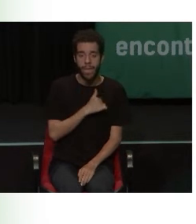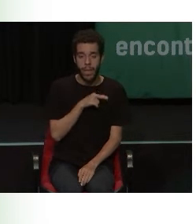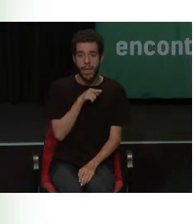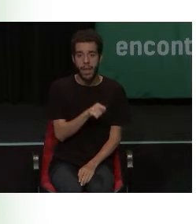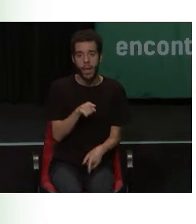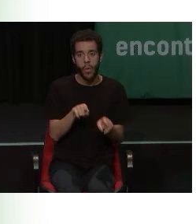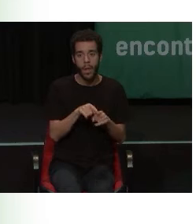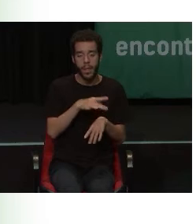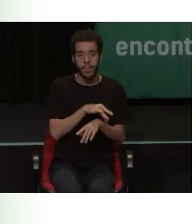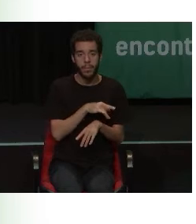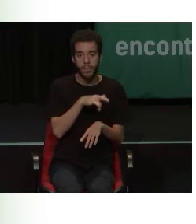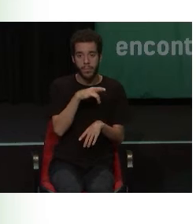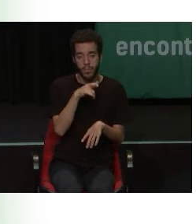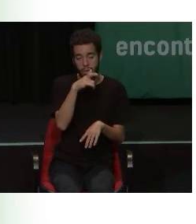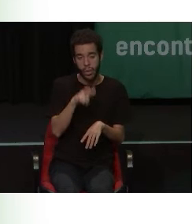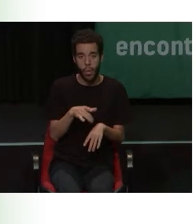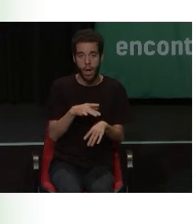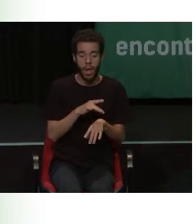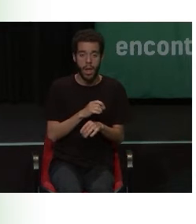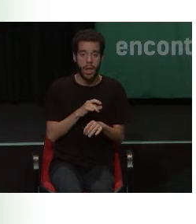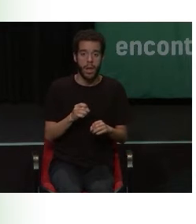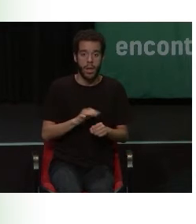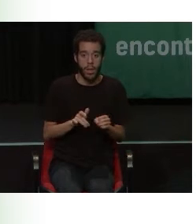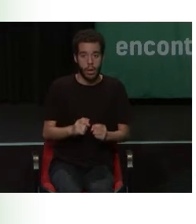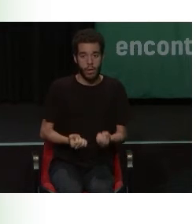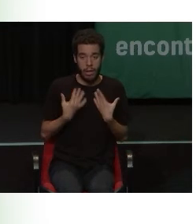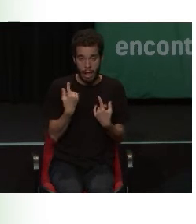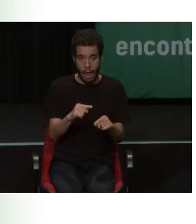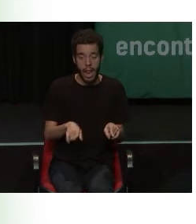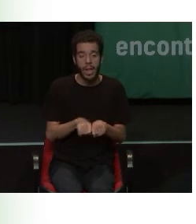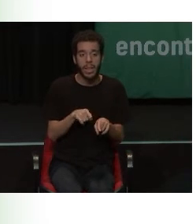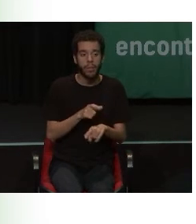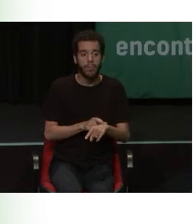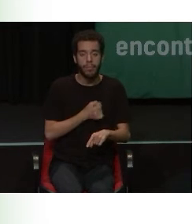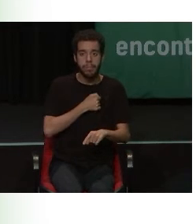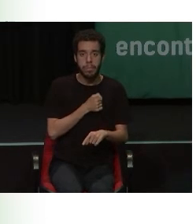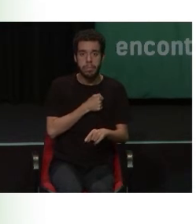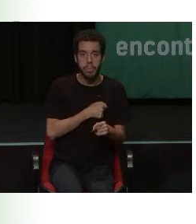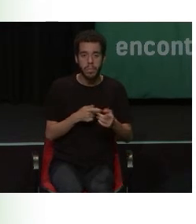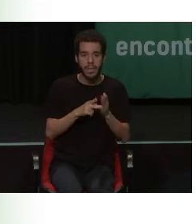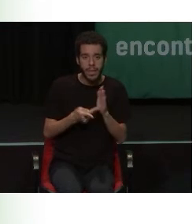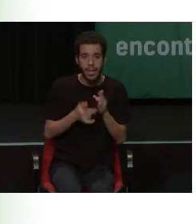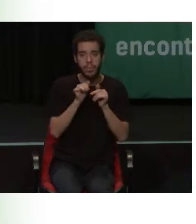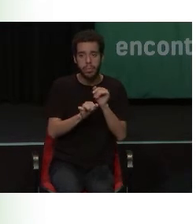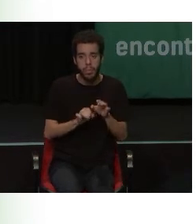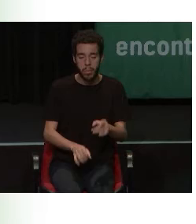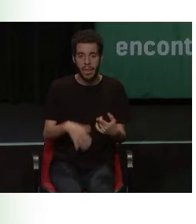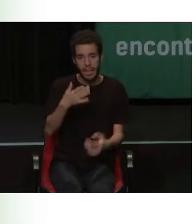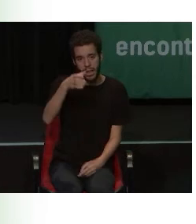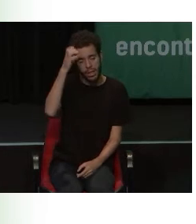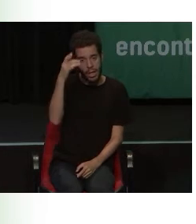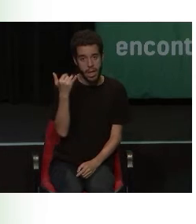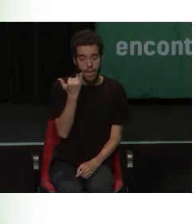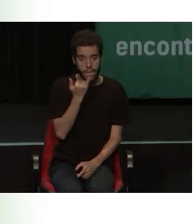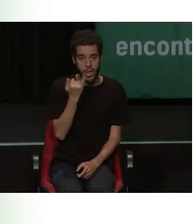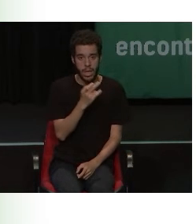o paciente está com When the Covid, o patient nosso indicador tem has pico. COVID, E com uma melhoria our de device técnicas has a de peak. inteligência artificial, With